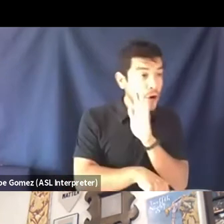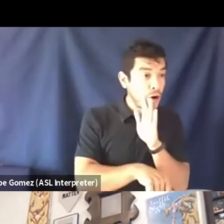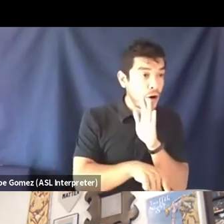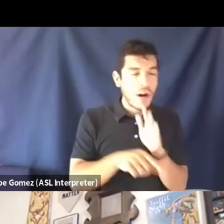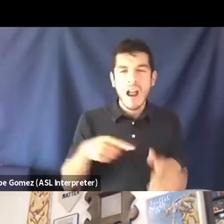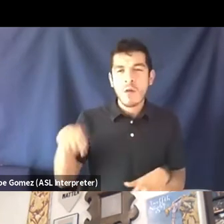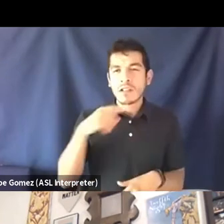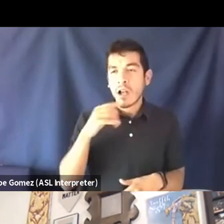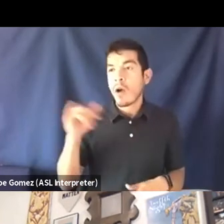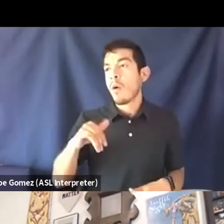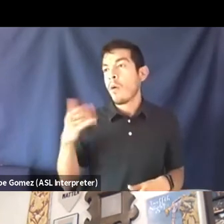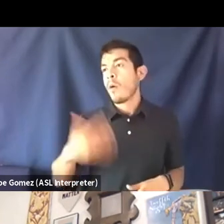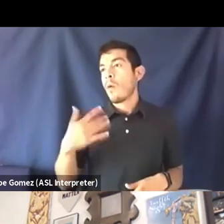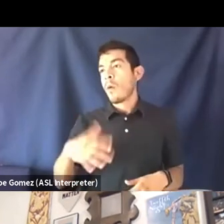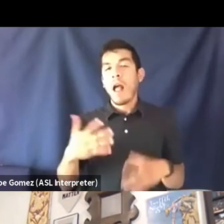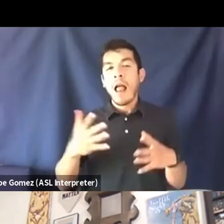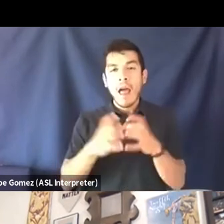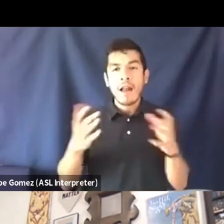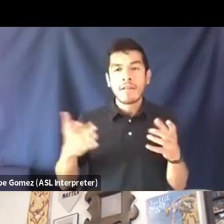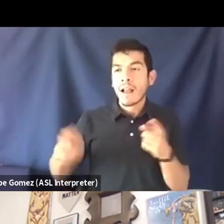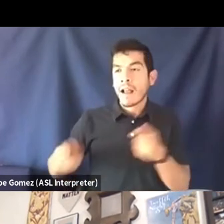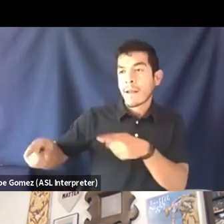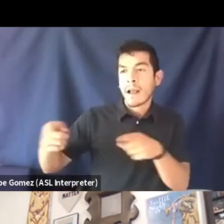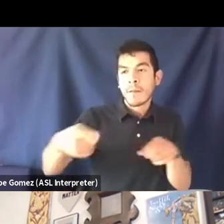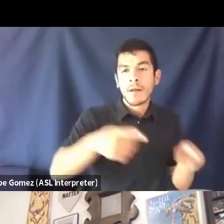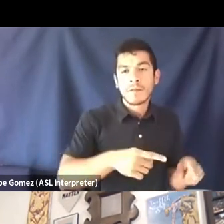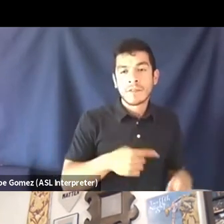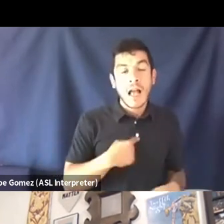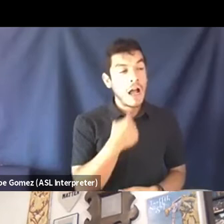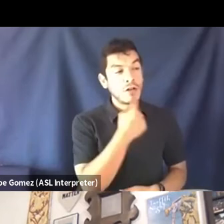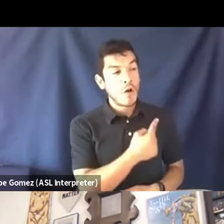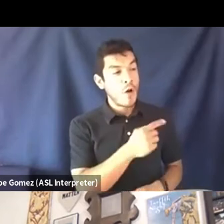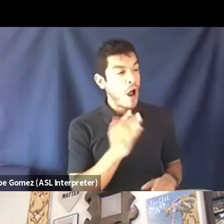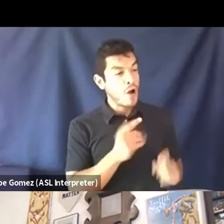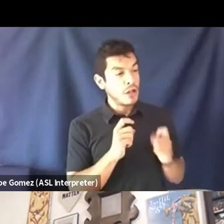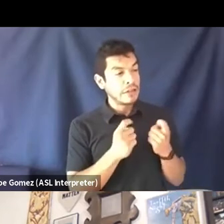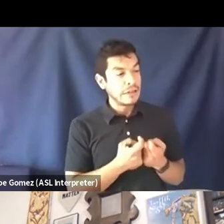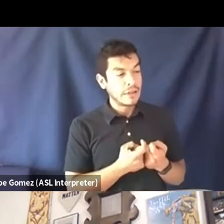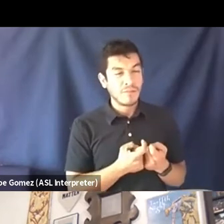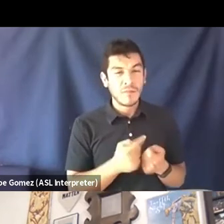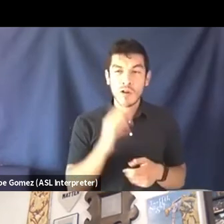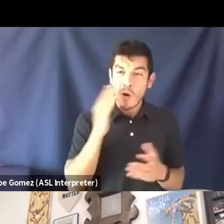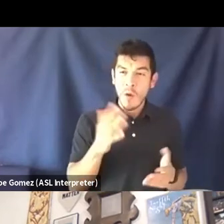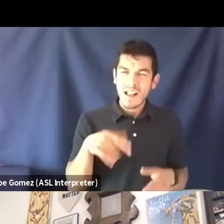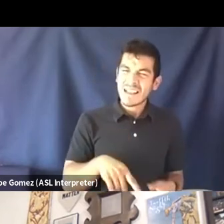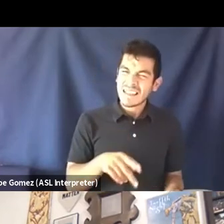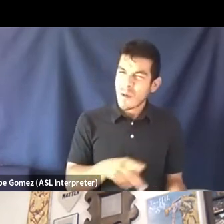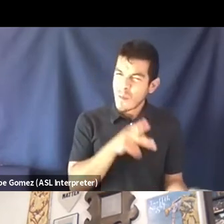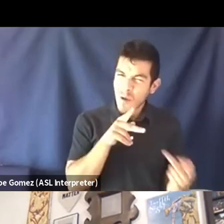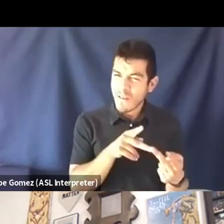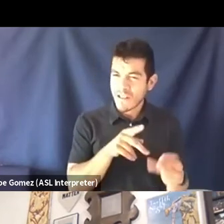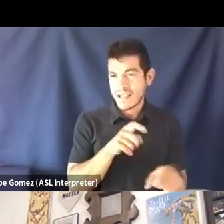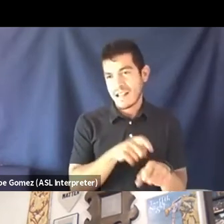God, like all of this is going on. But like I told Erika, I told the team, I said, no, this is the perfect